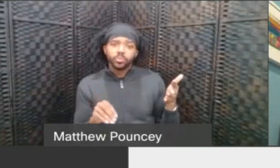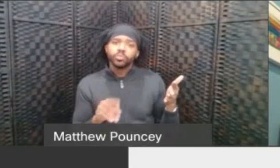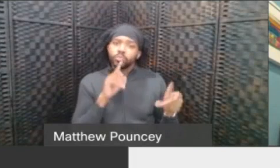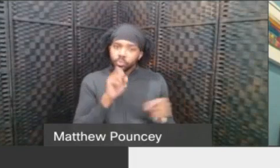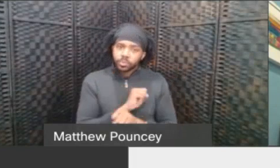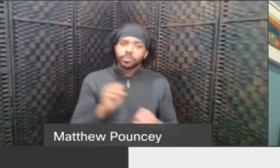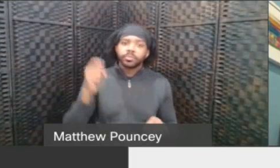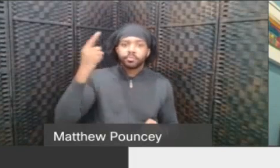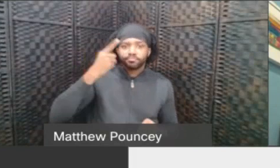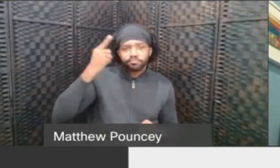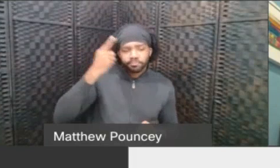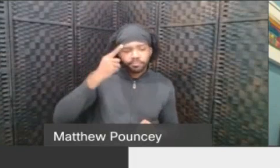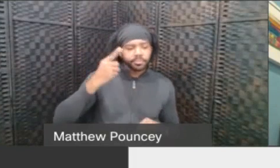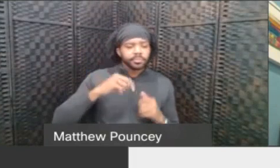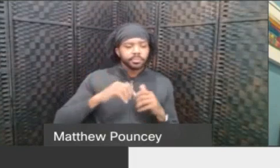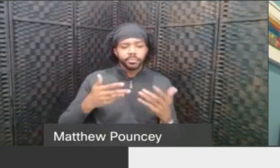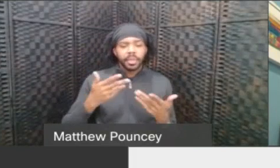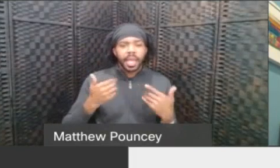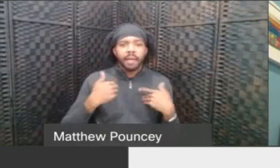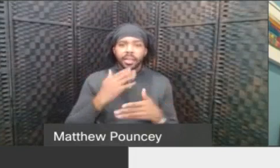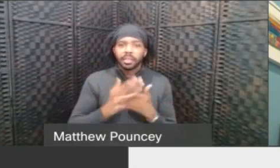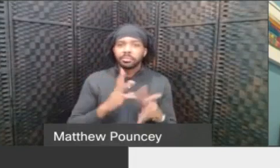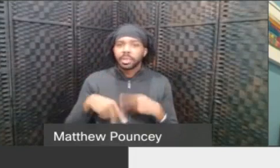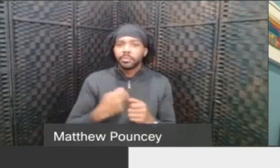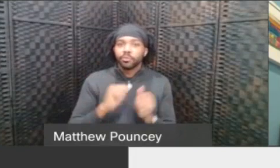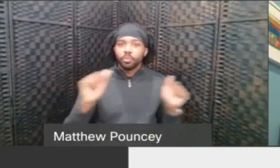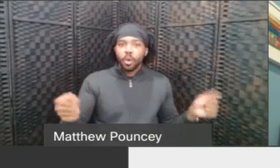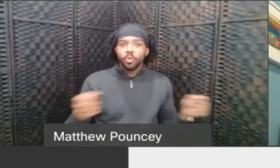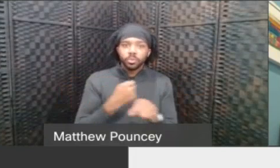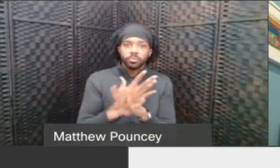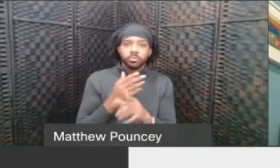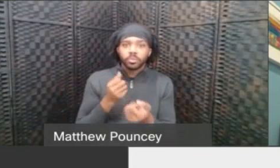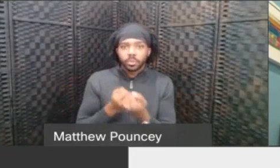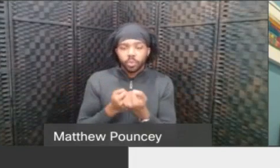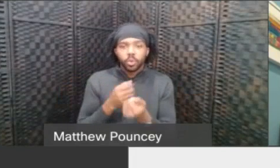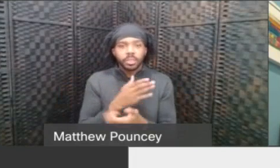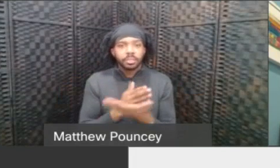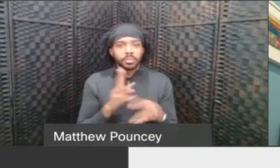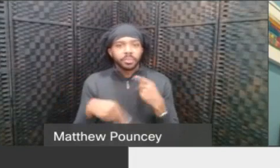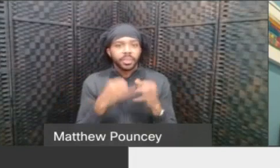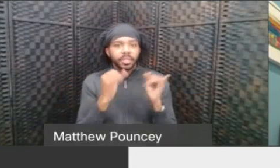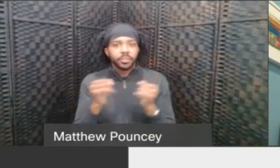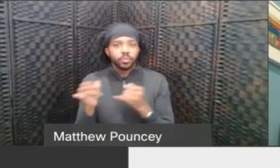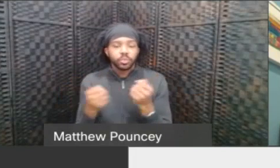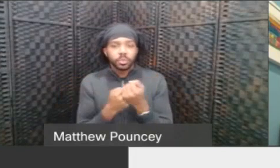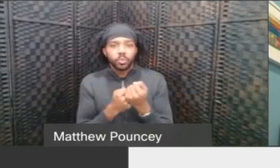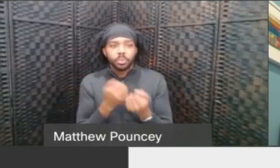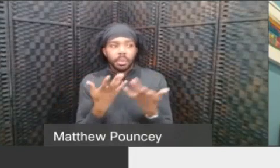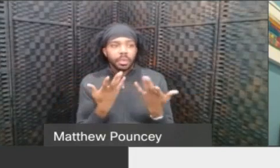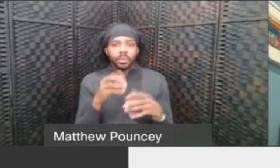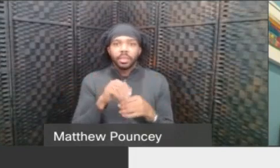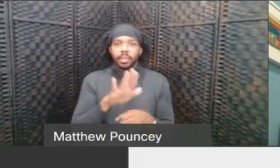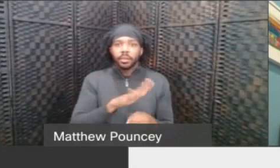to perhaps doing some kind of remote support for the person, doing some kind of individual support that could happen in their